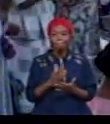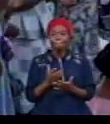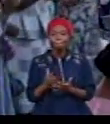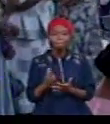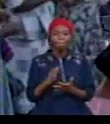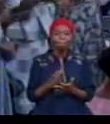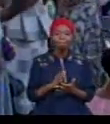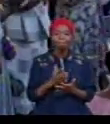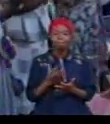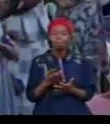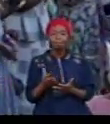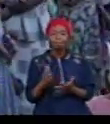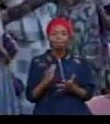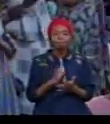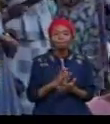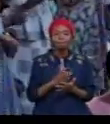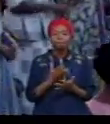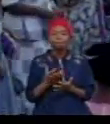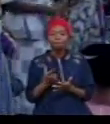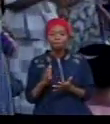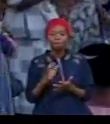Clap your hands and sing to the glory of God.